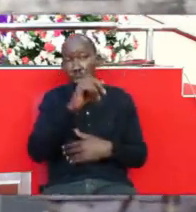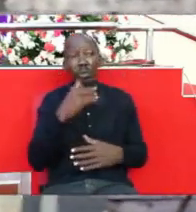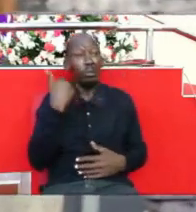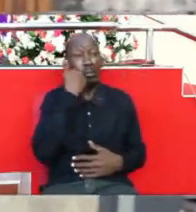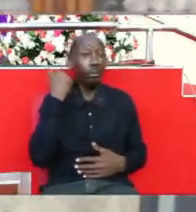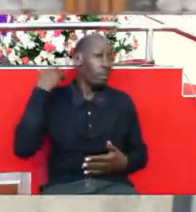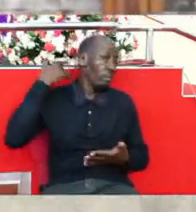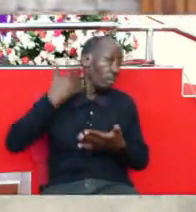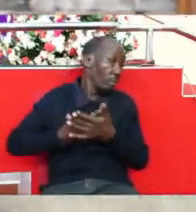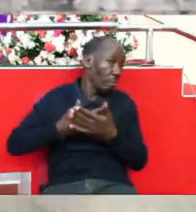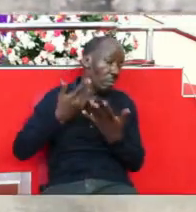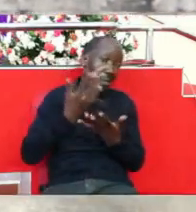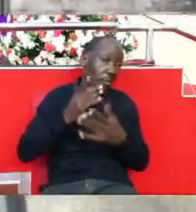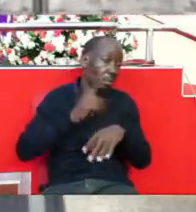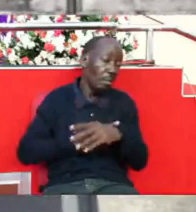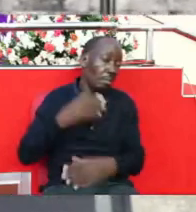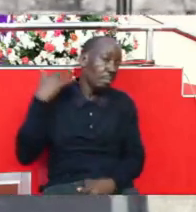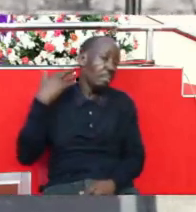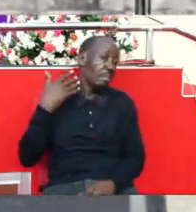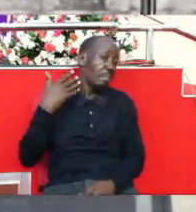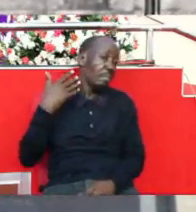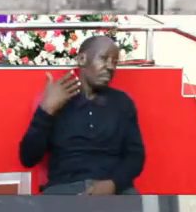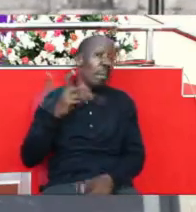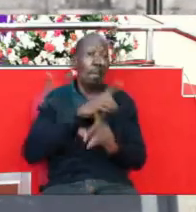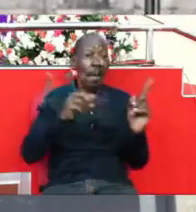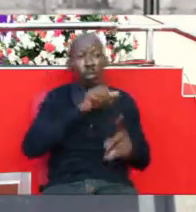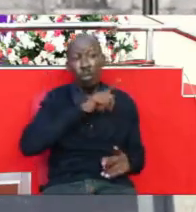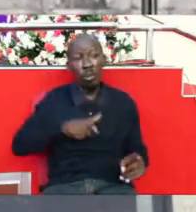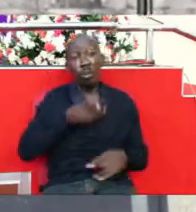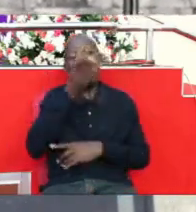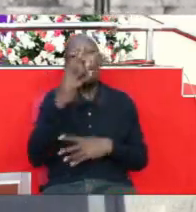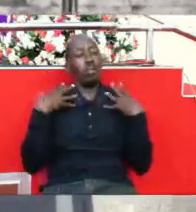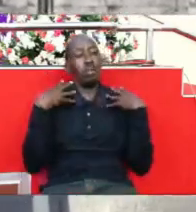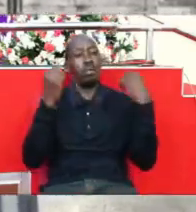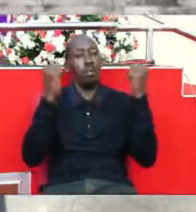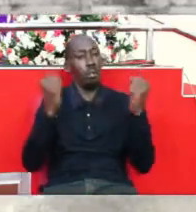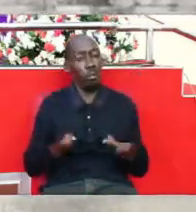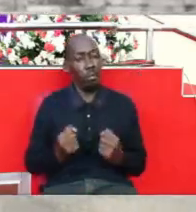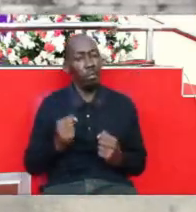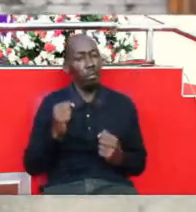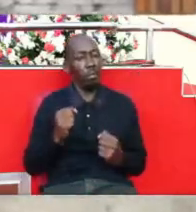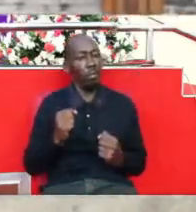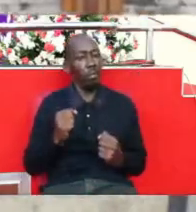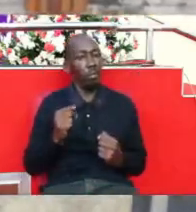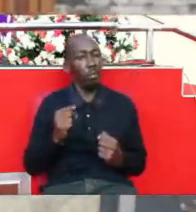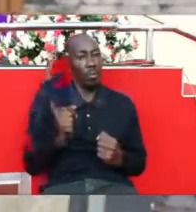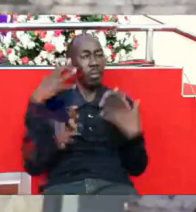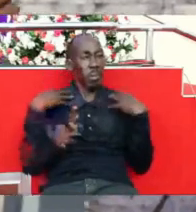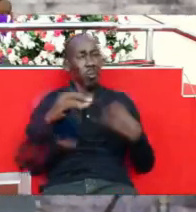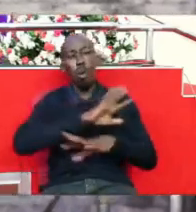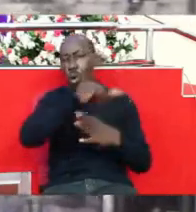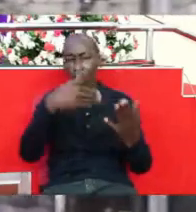some time. But the Lord our God is our healer. And He heals